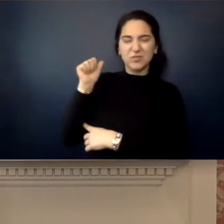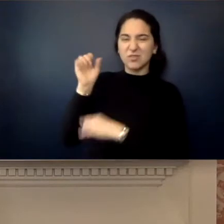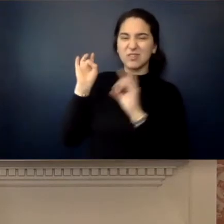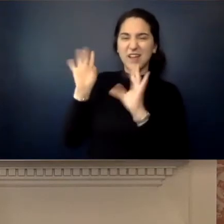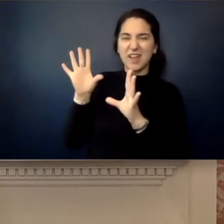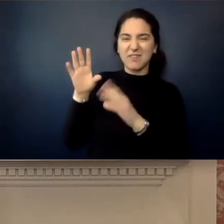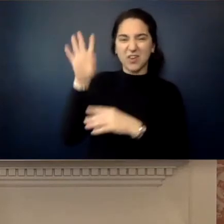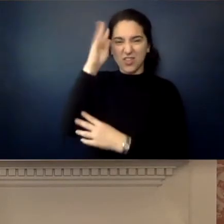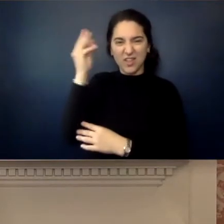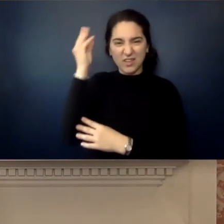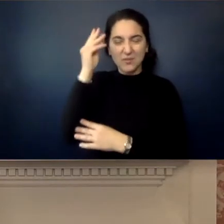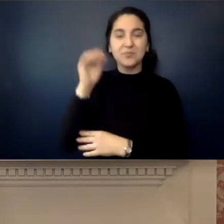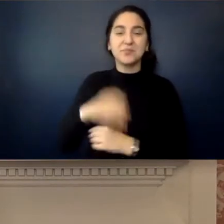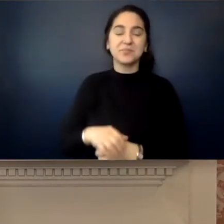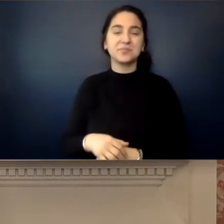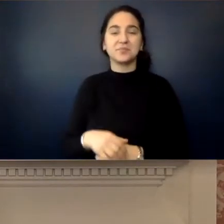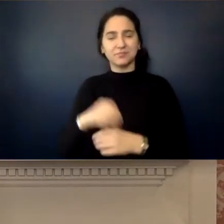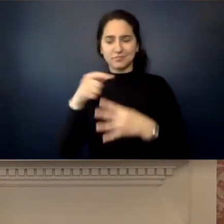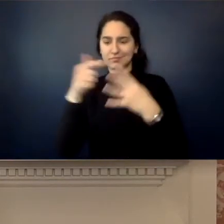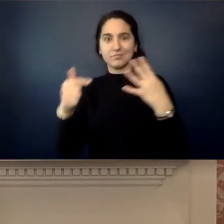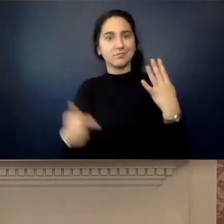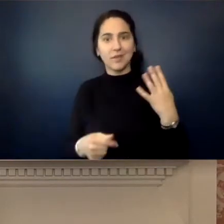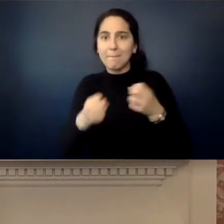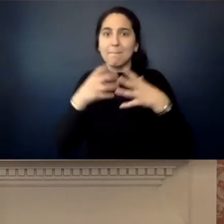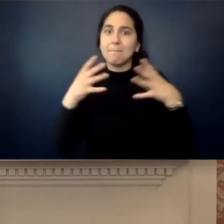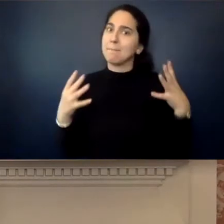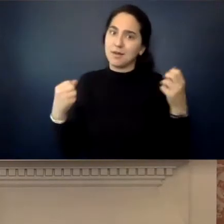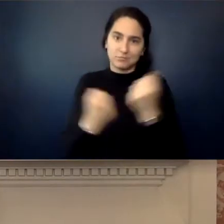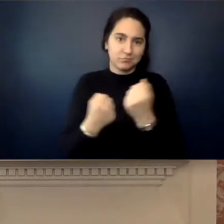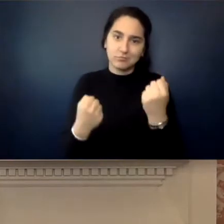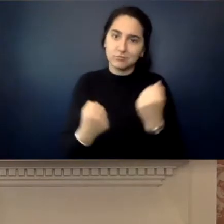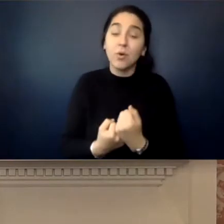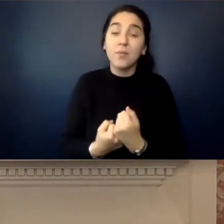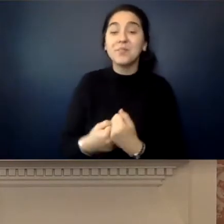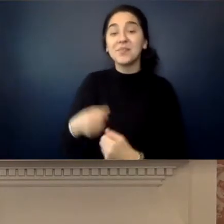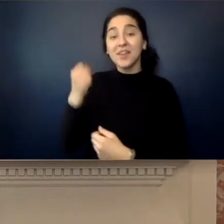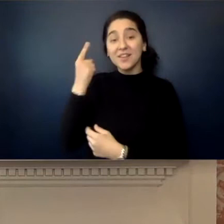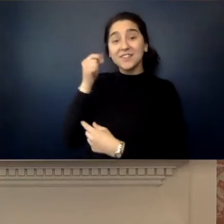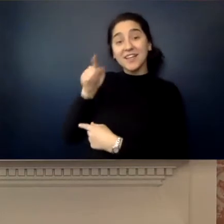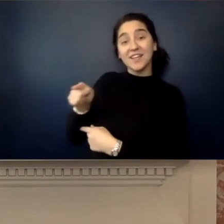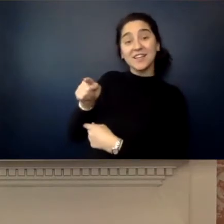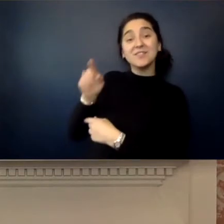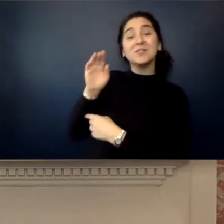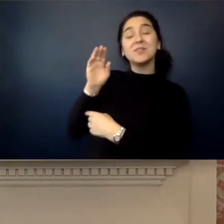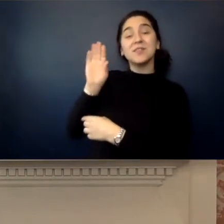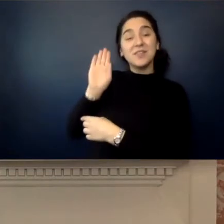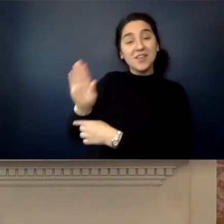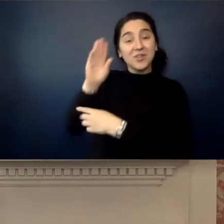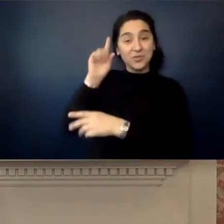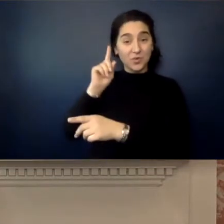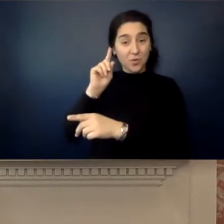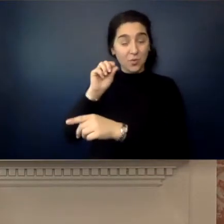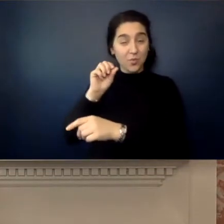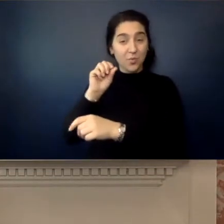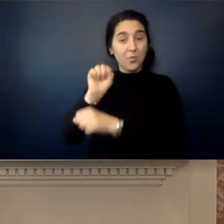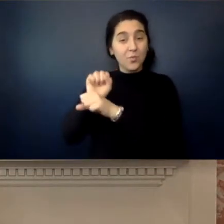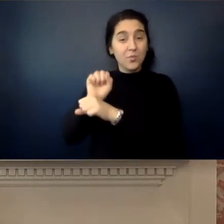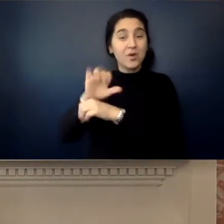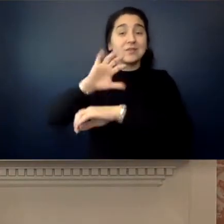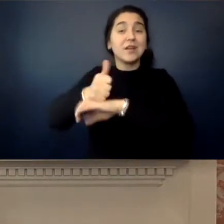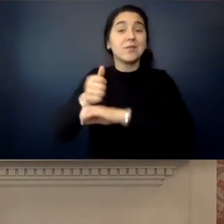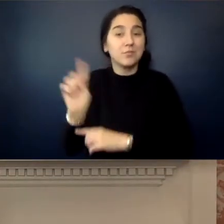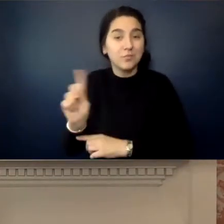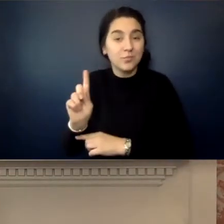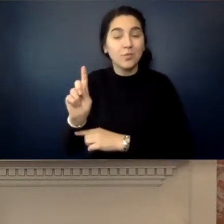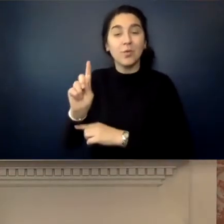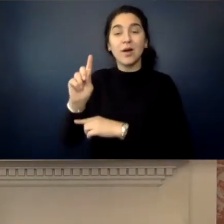human rights and integral ecology, and many more remarkable efforts. His work is based in Guatemala,